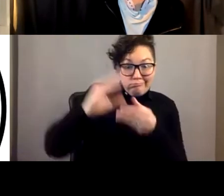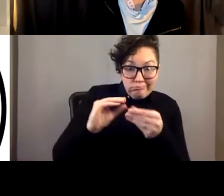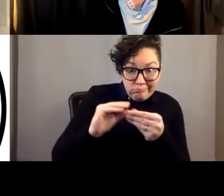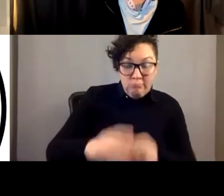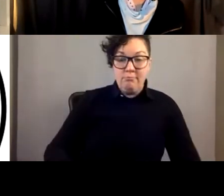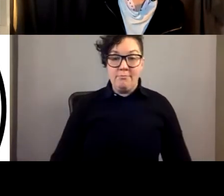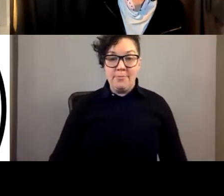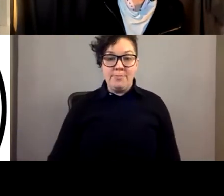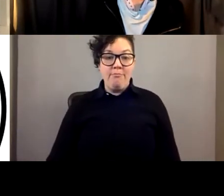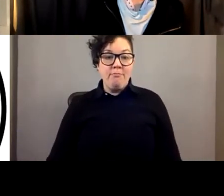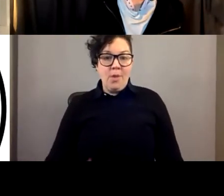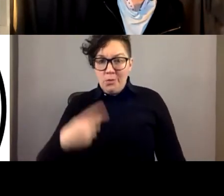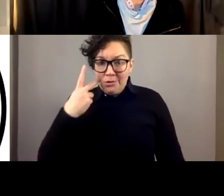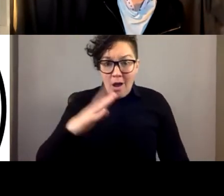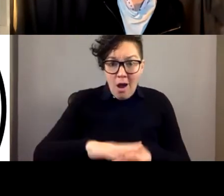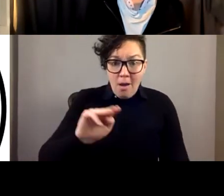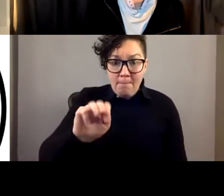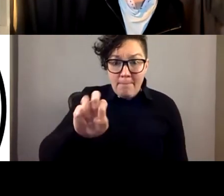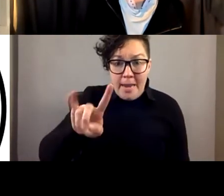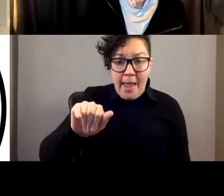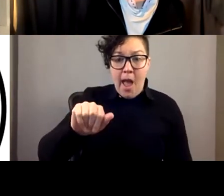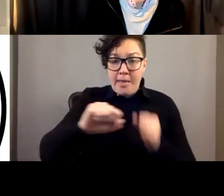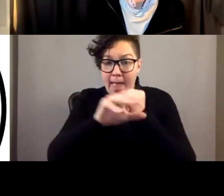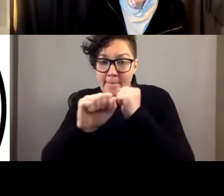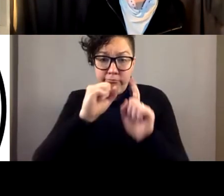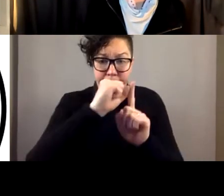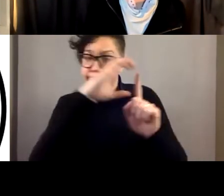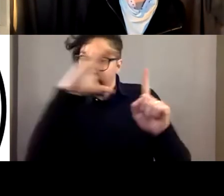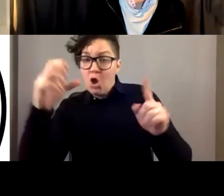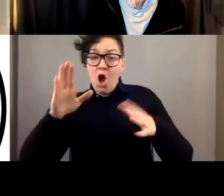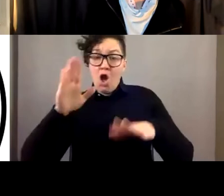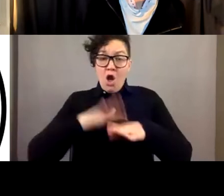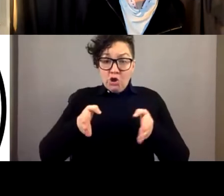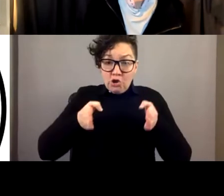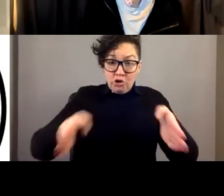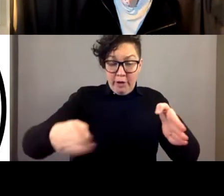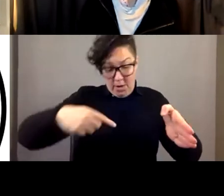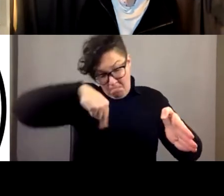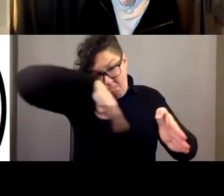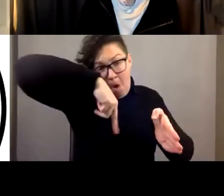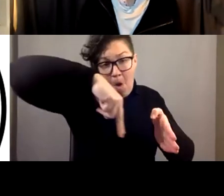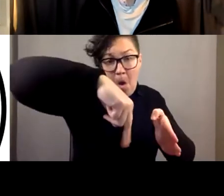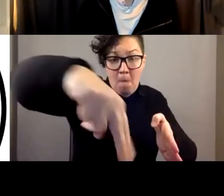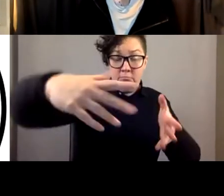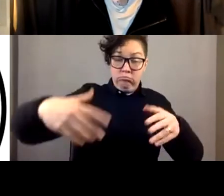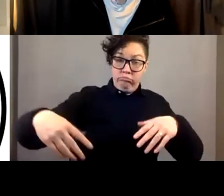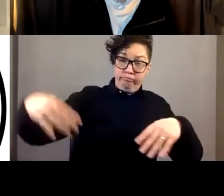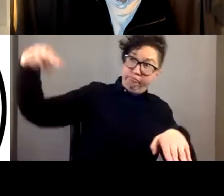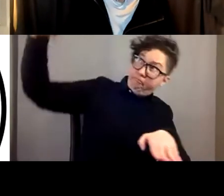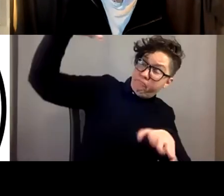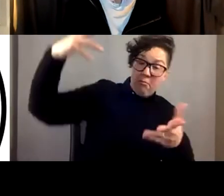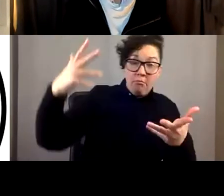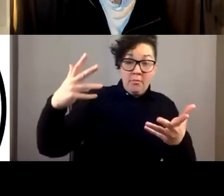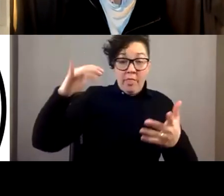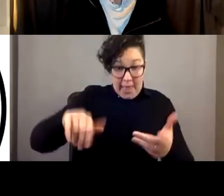media campaigns. We see it painted on streets of major cities. Is that the change that we're looking for? Of course not. We're not at the